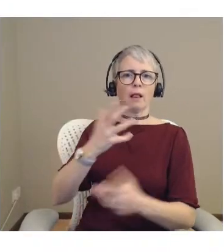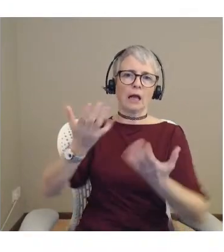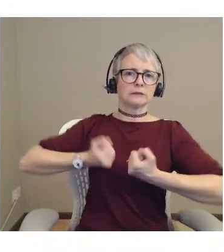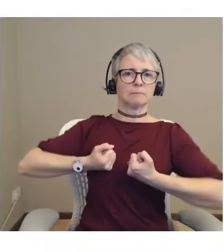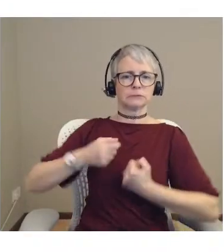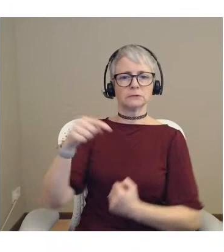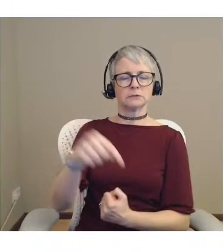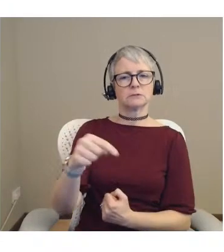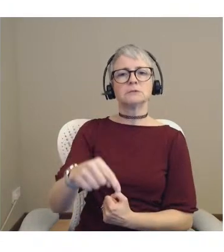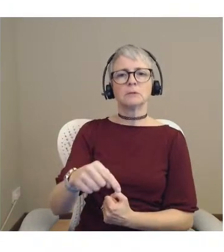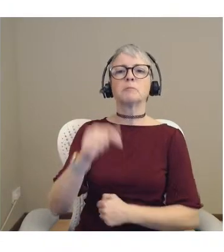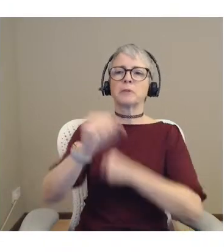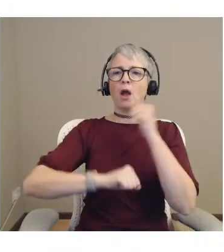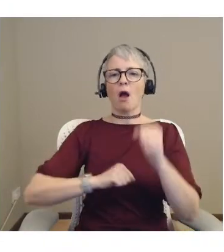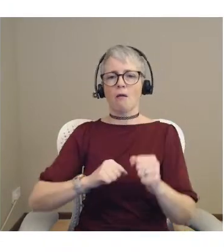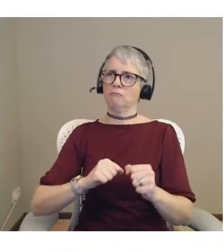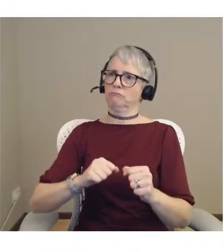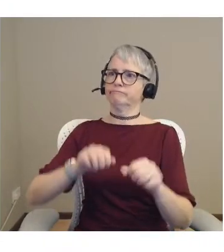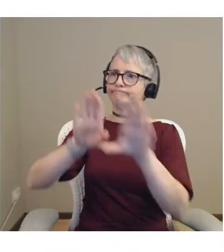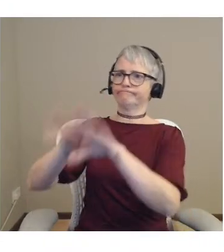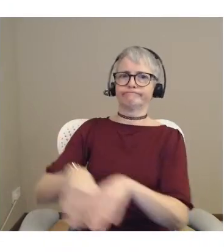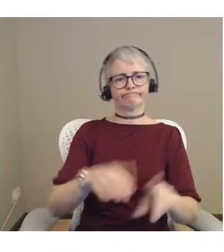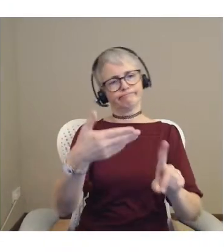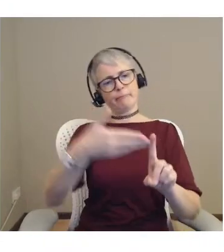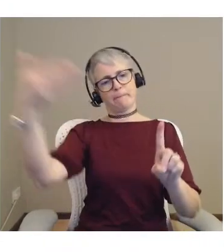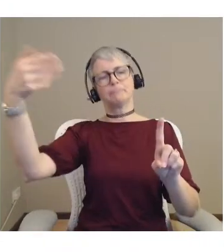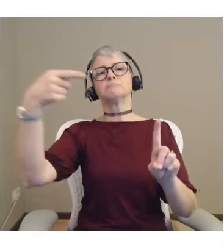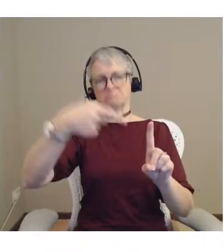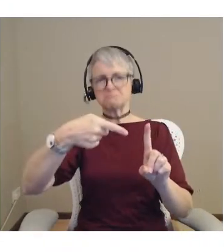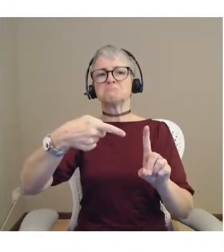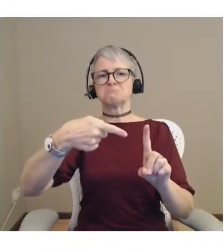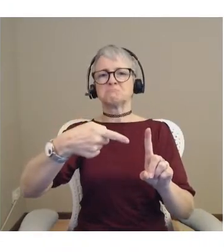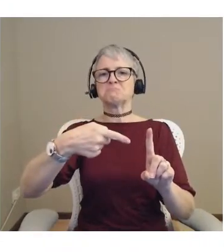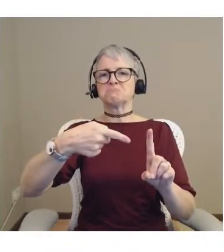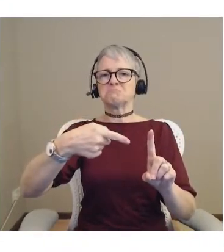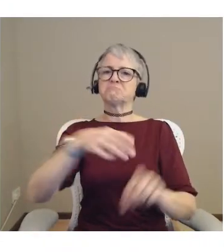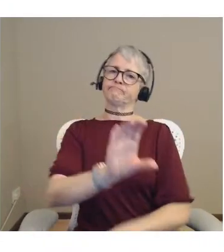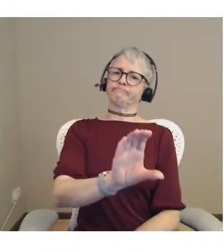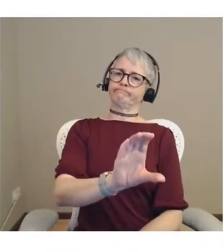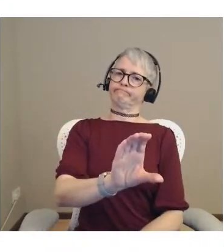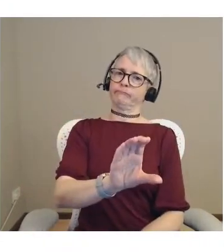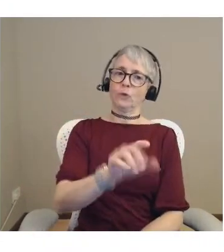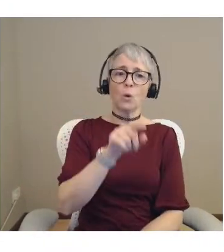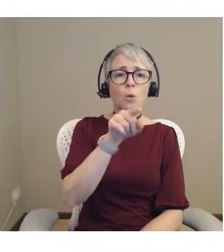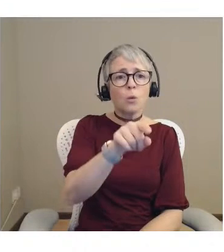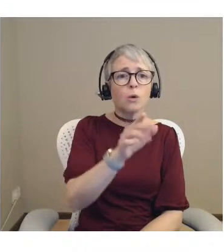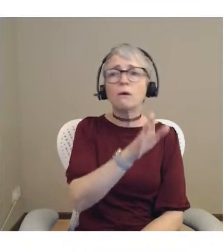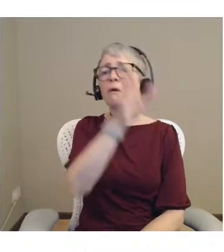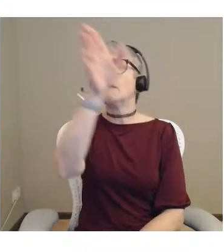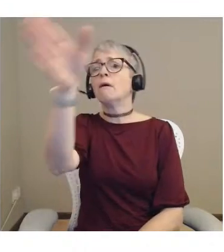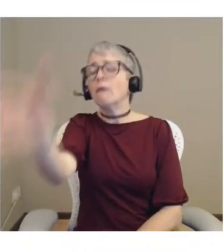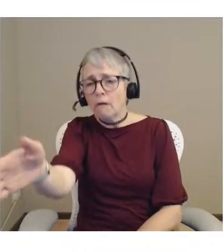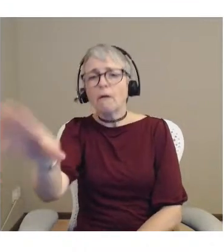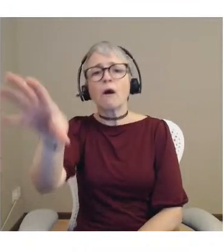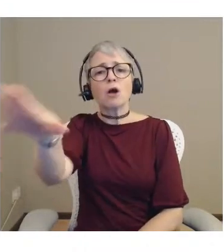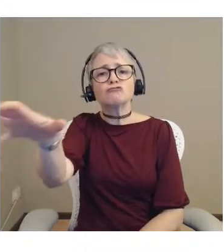mutually recognize disability in the whole of the EU. So when you travel to another country, you can